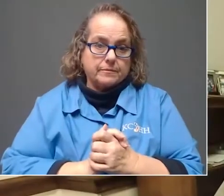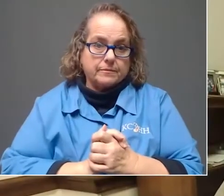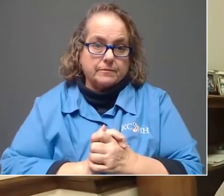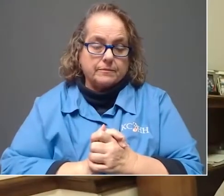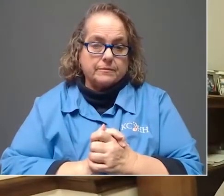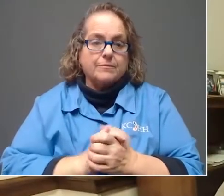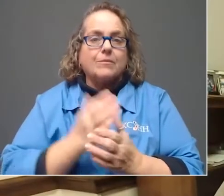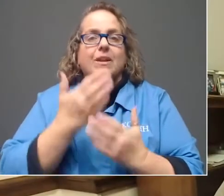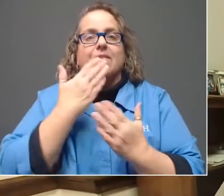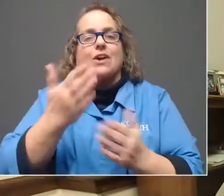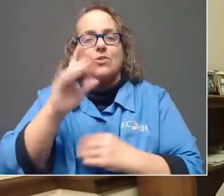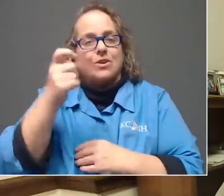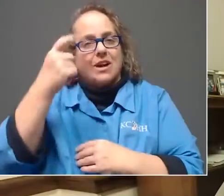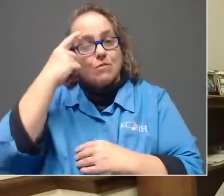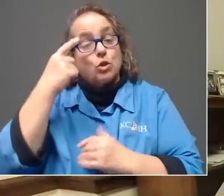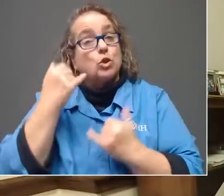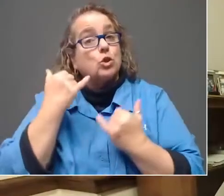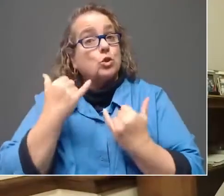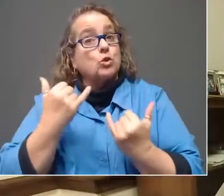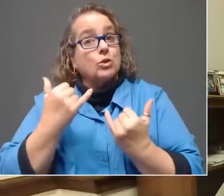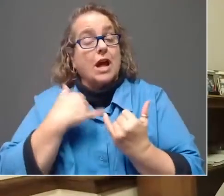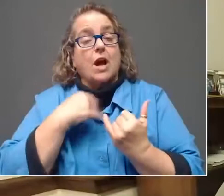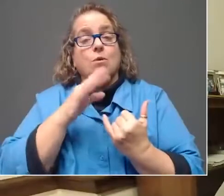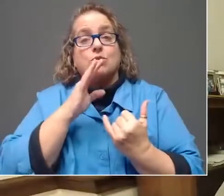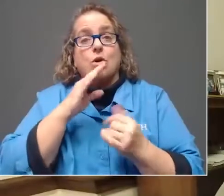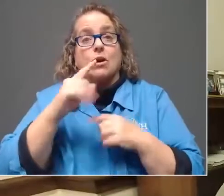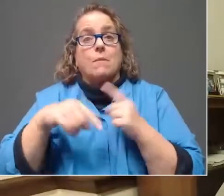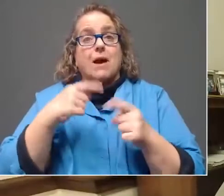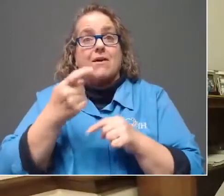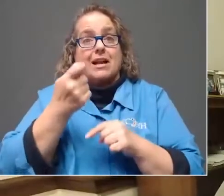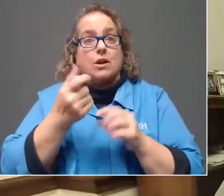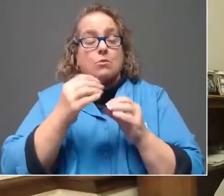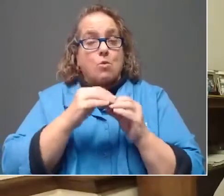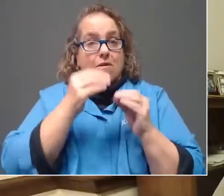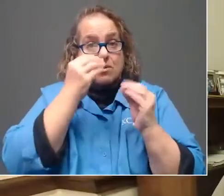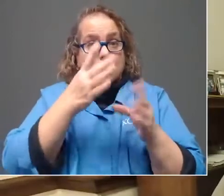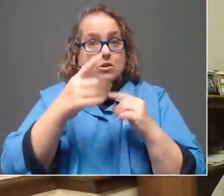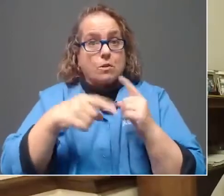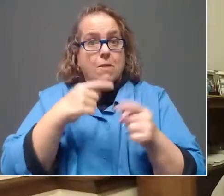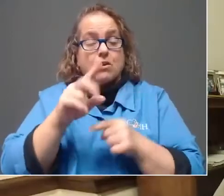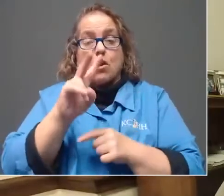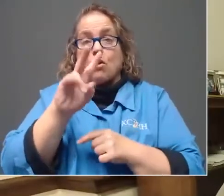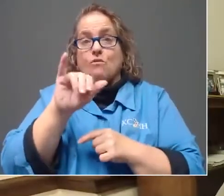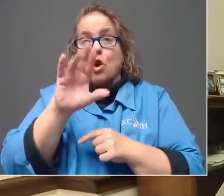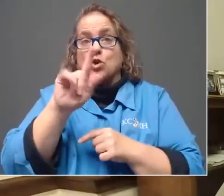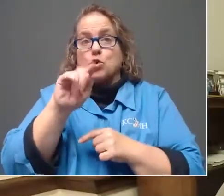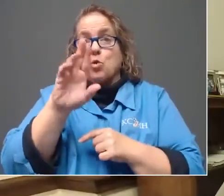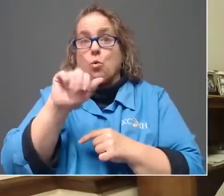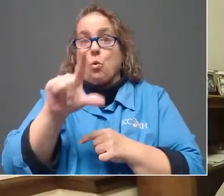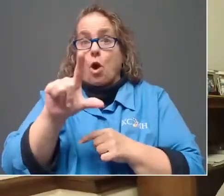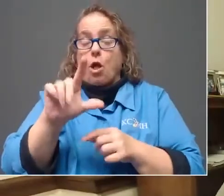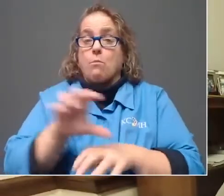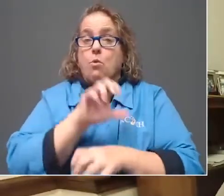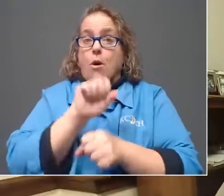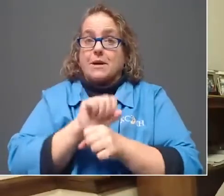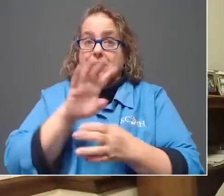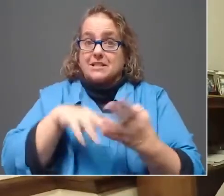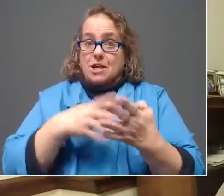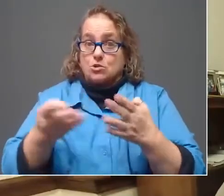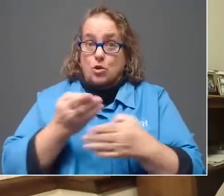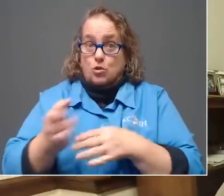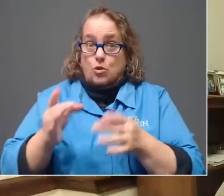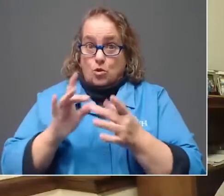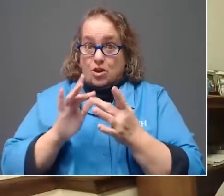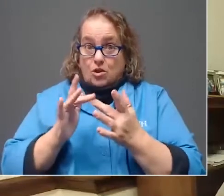Thank you, Governor. Today, I'm going to talk about a little more information about the virtual appointment scheduling, our implementation of the recent